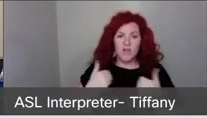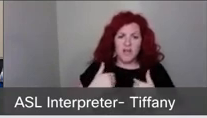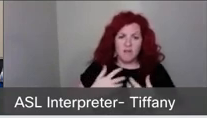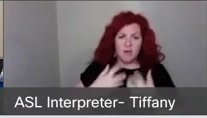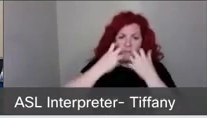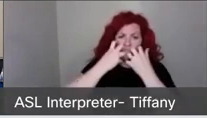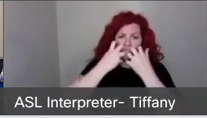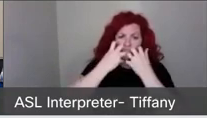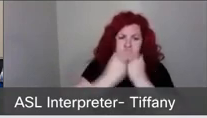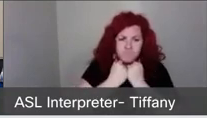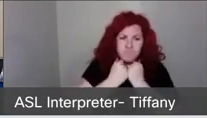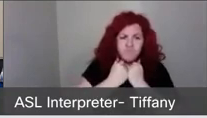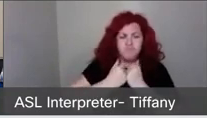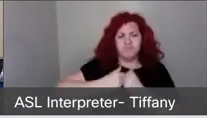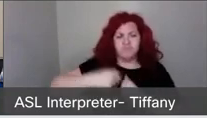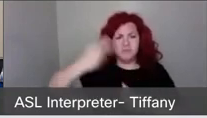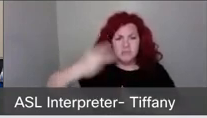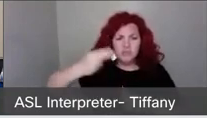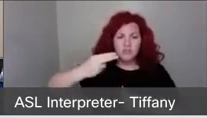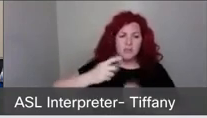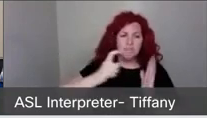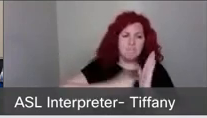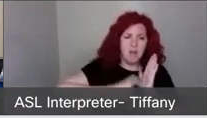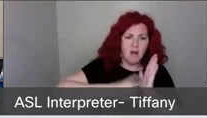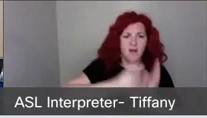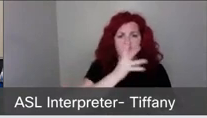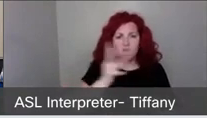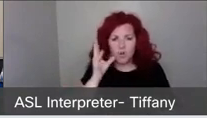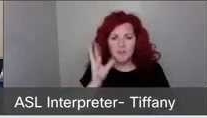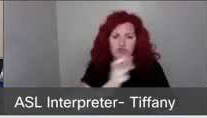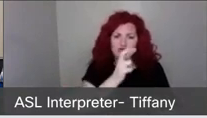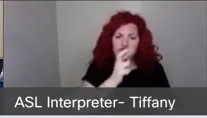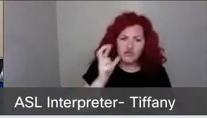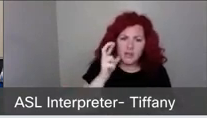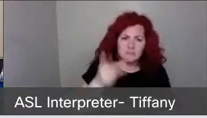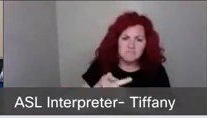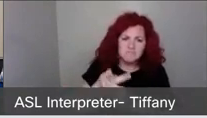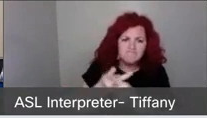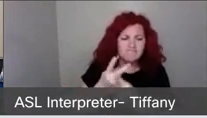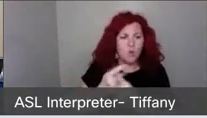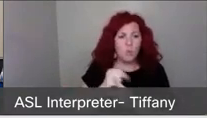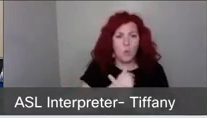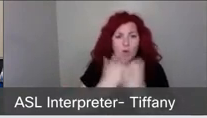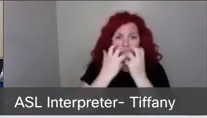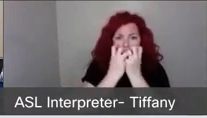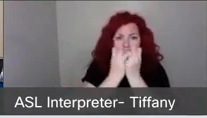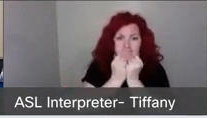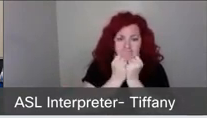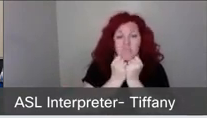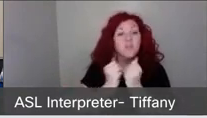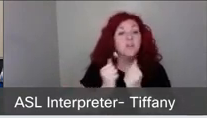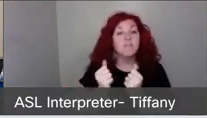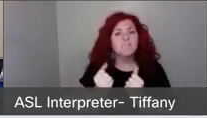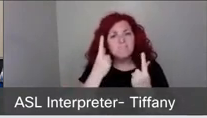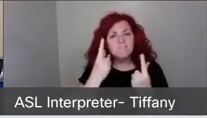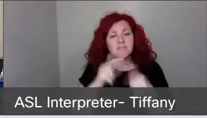as well, one of mining, farming, ranching, that we would like to see preserved. With all due respect to the Native